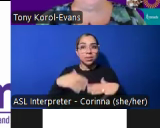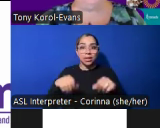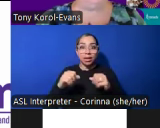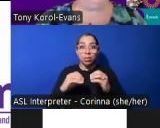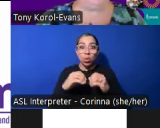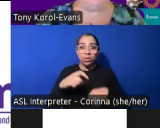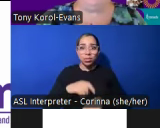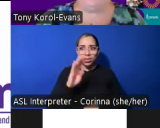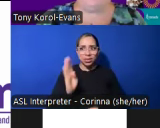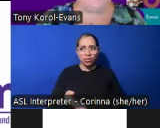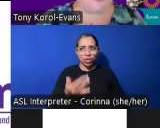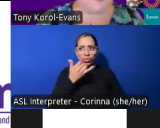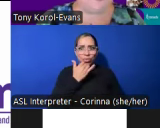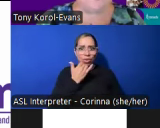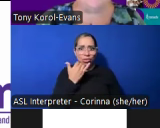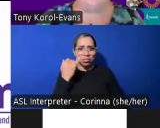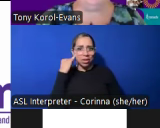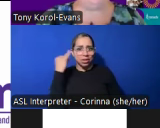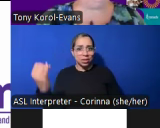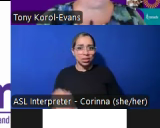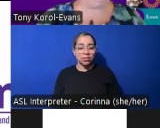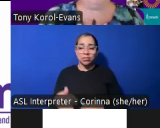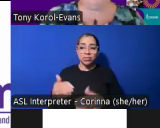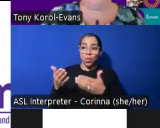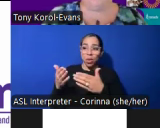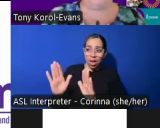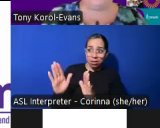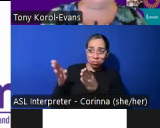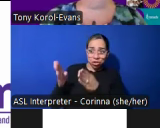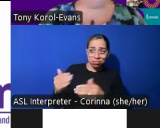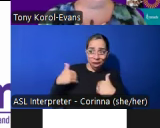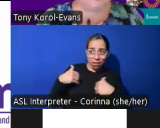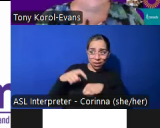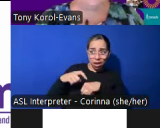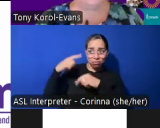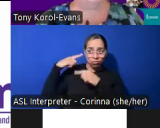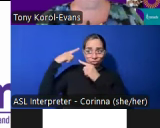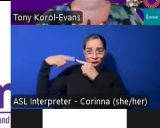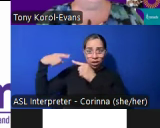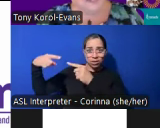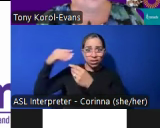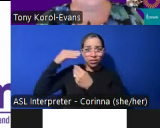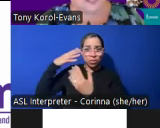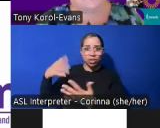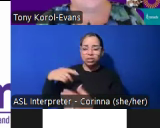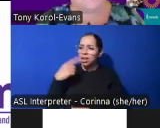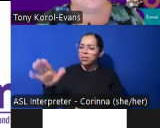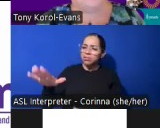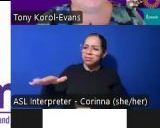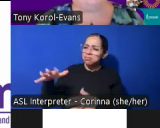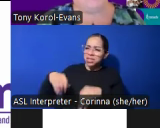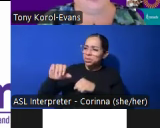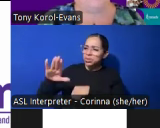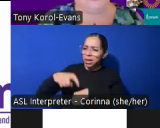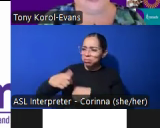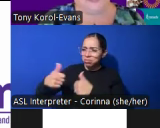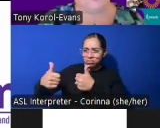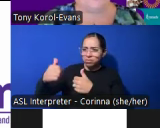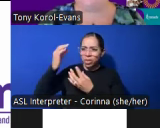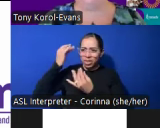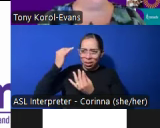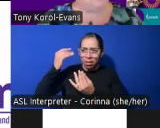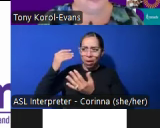right? Letting somebody have a few seconds, having somebody process, saying to them, take your time to think about what I'm going